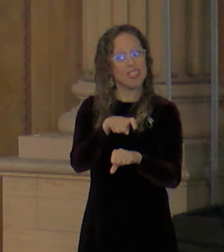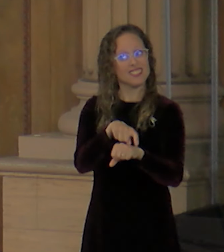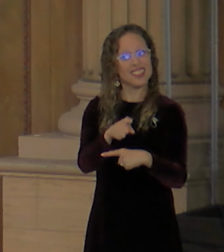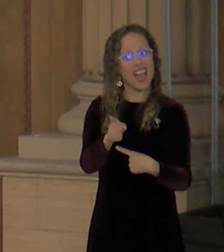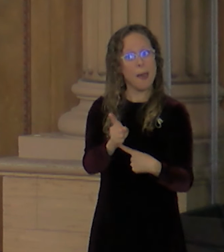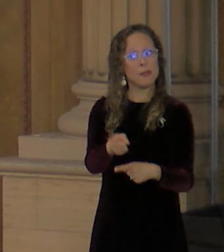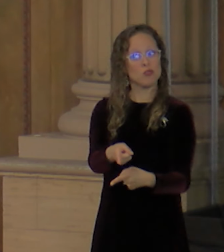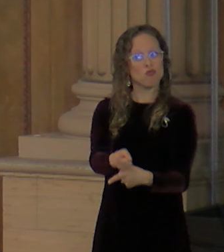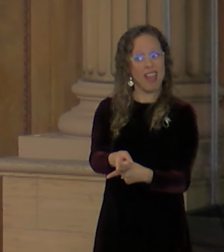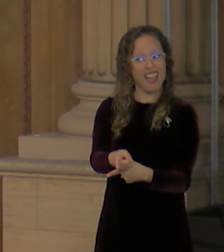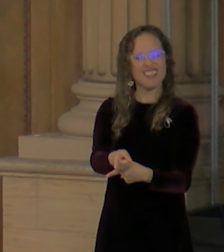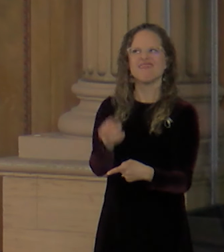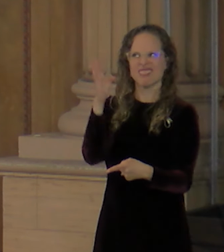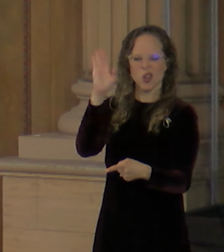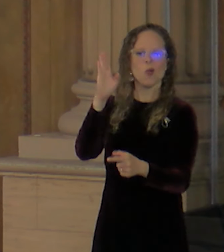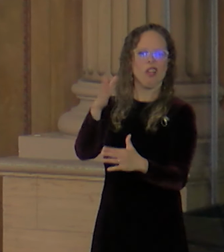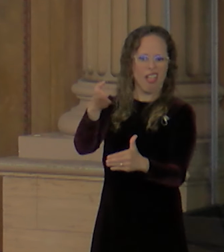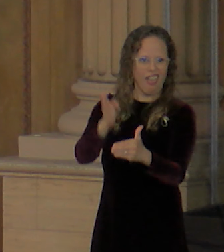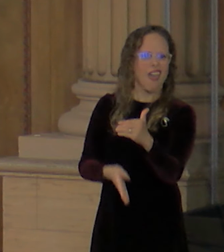And we're not his target.